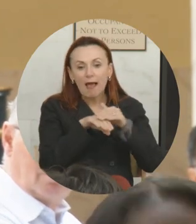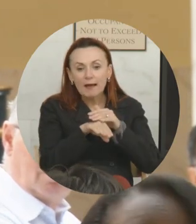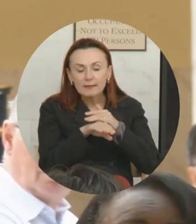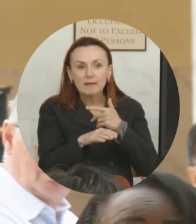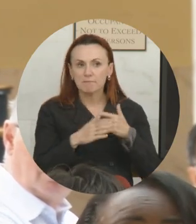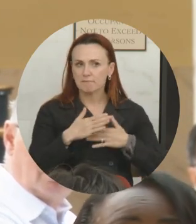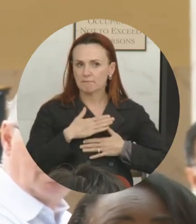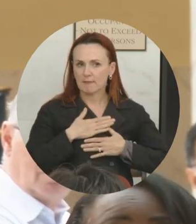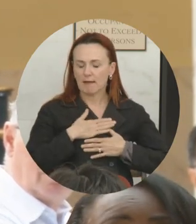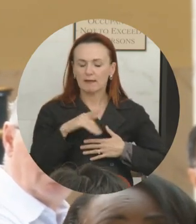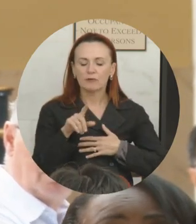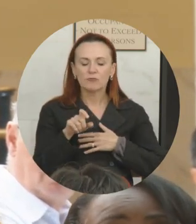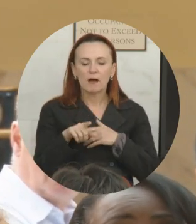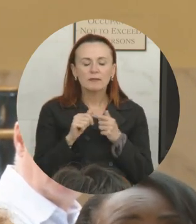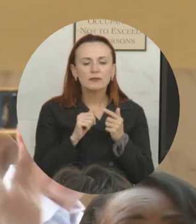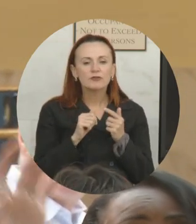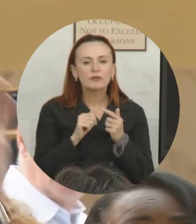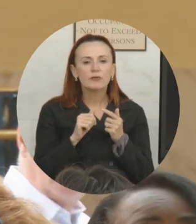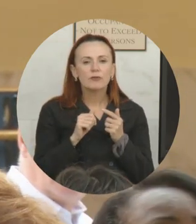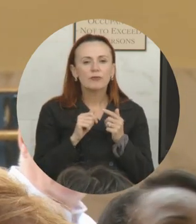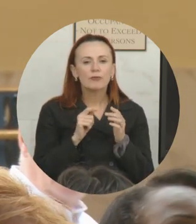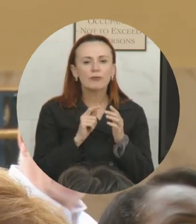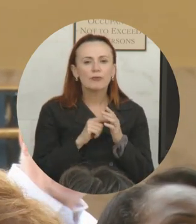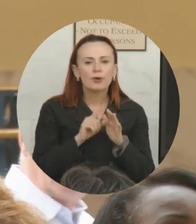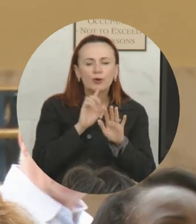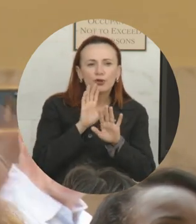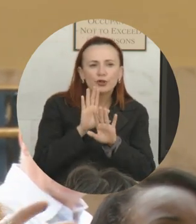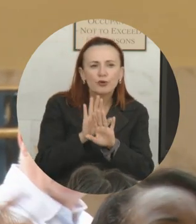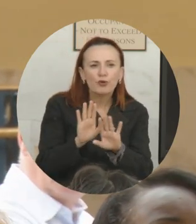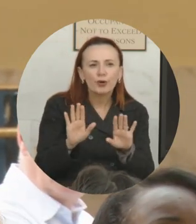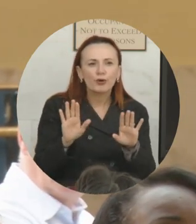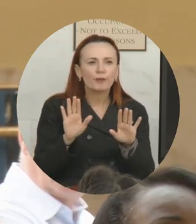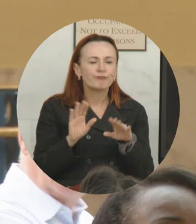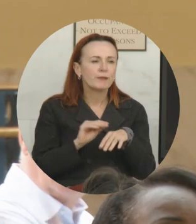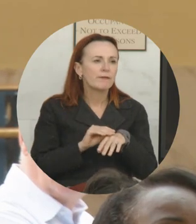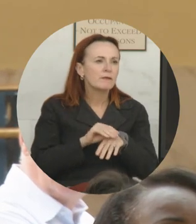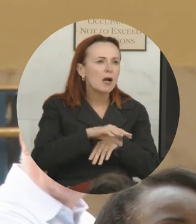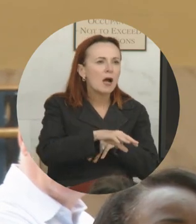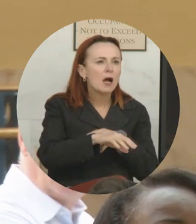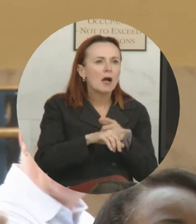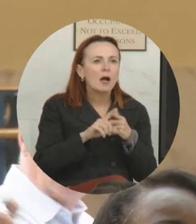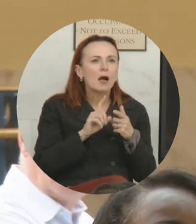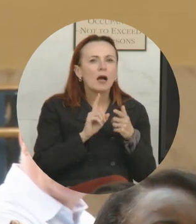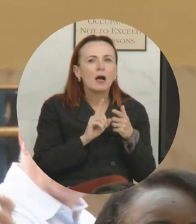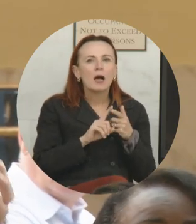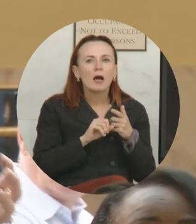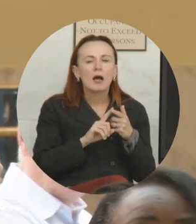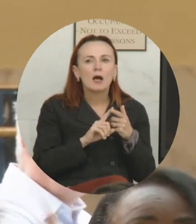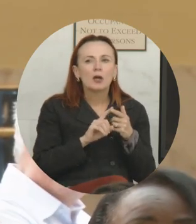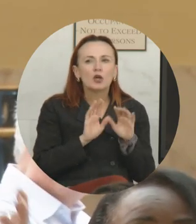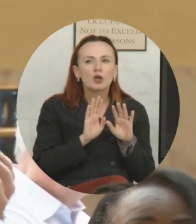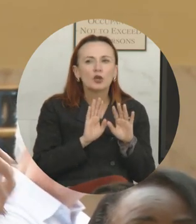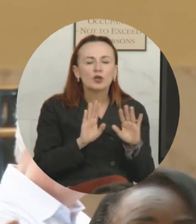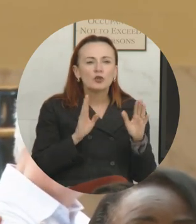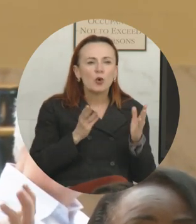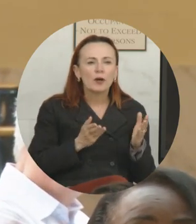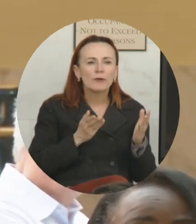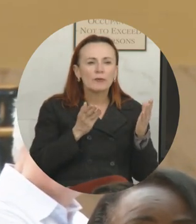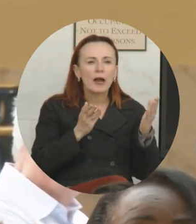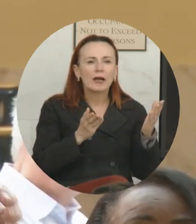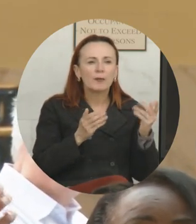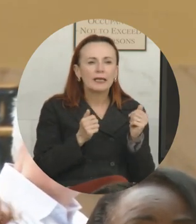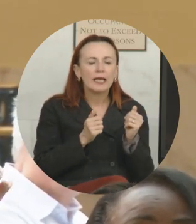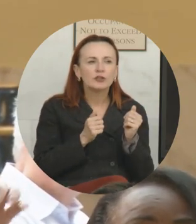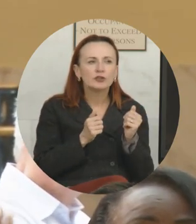my question is, what are your sort of advice, recommendations to make sure that we do this in a